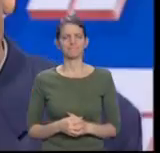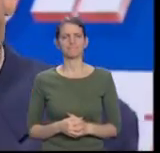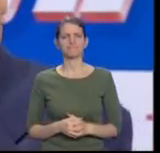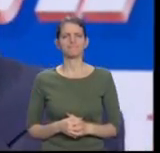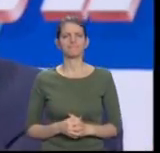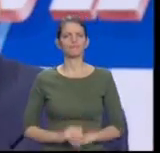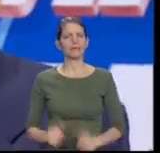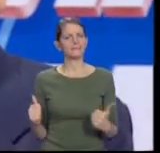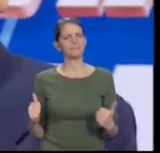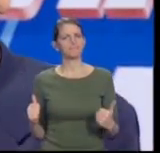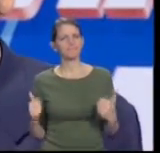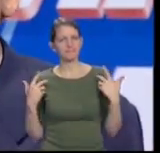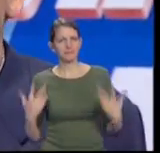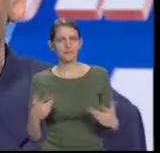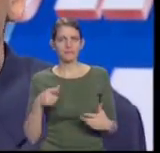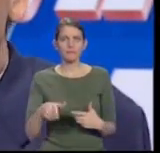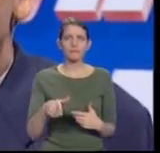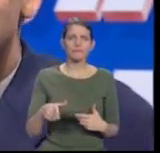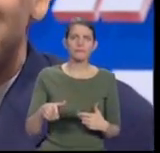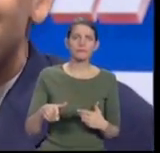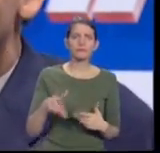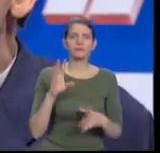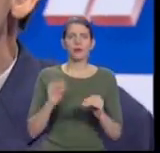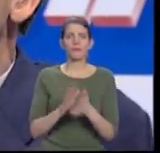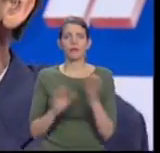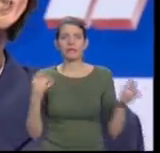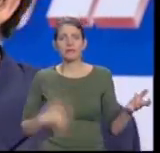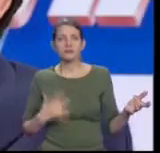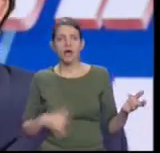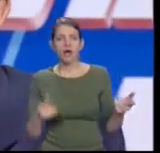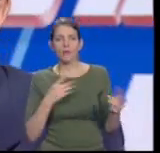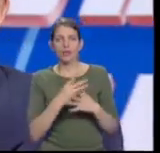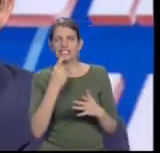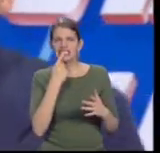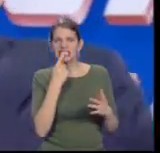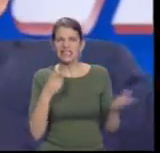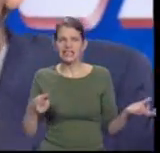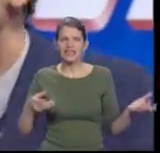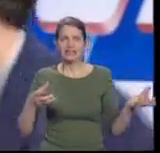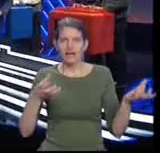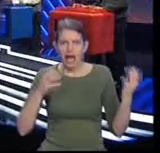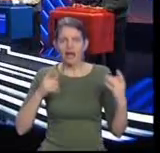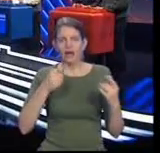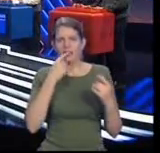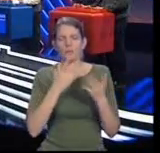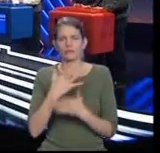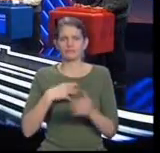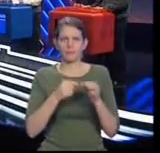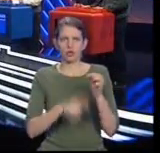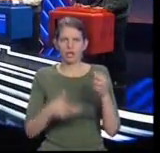great in your family. She goes, stop playing the guitar, pass me the teeth, I want to open a bottle of beer. Ladies and gentlemen, our contestants.